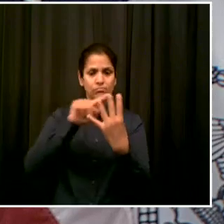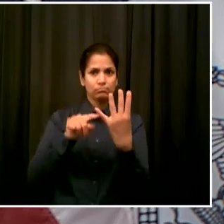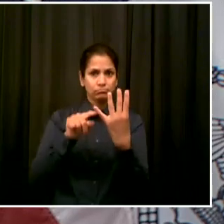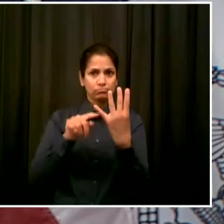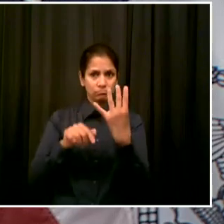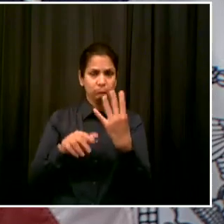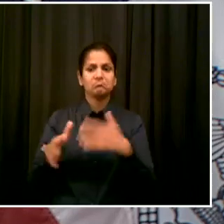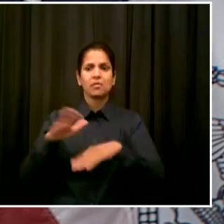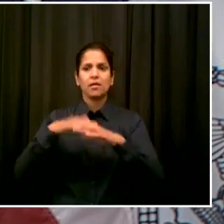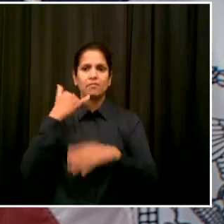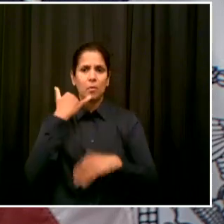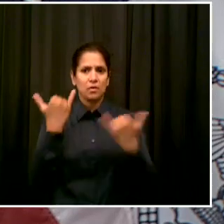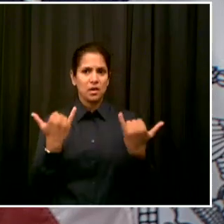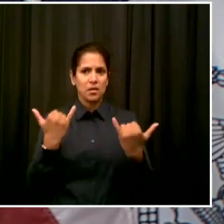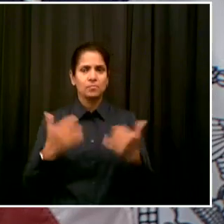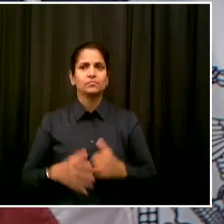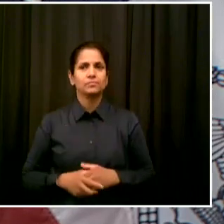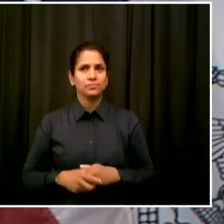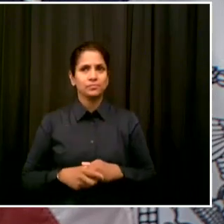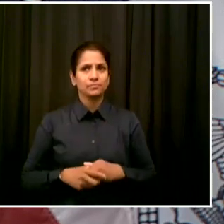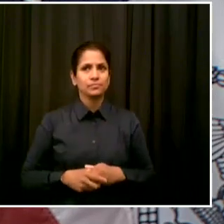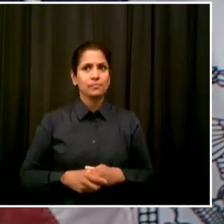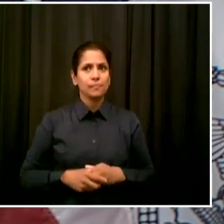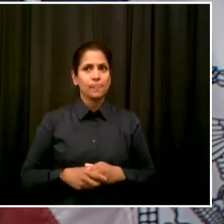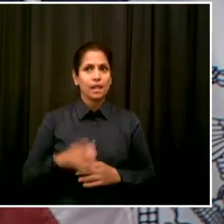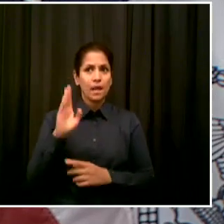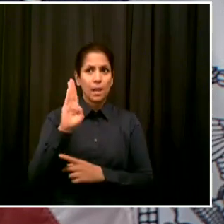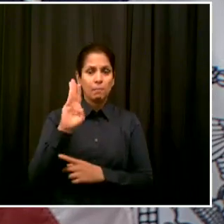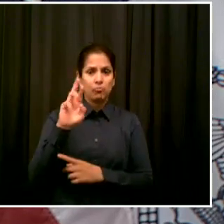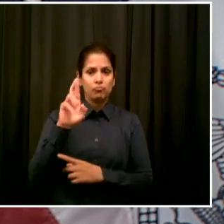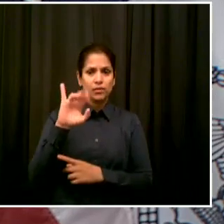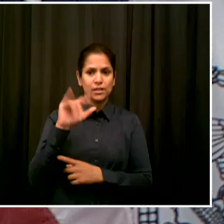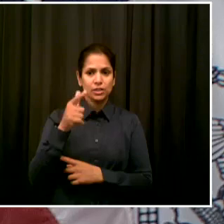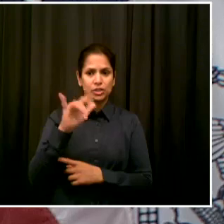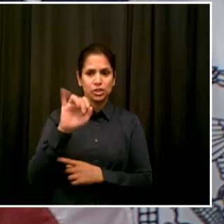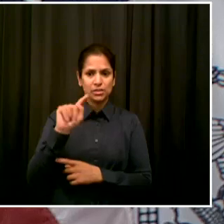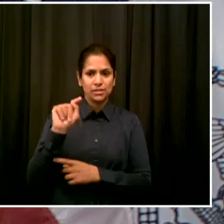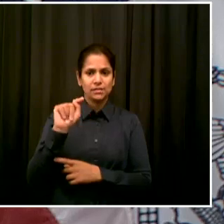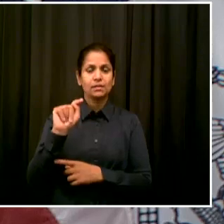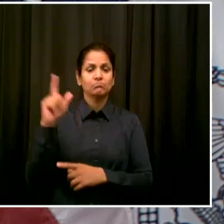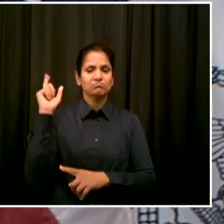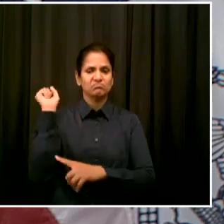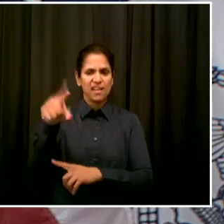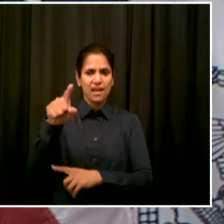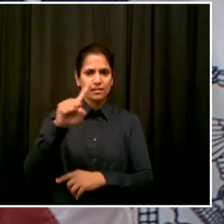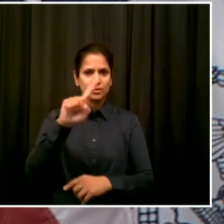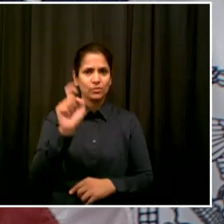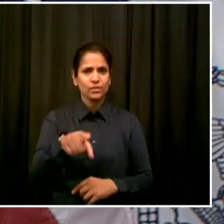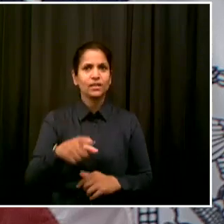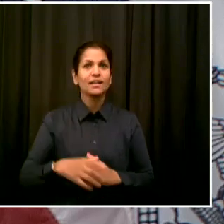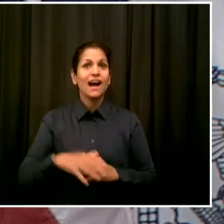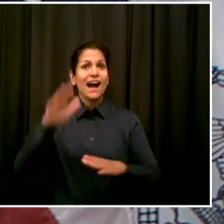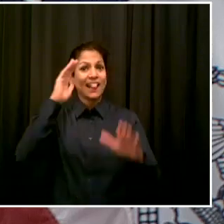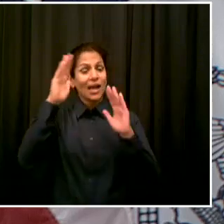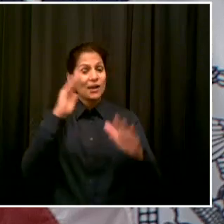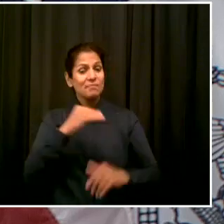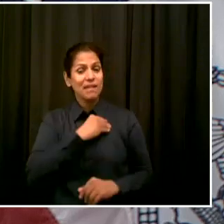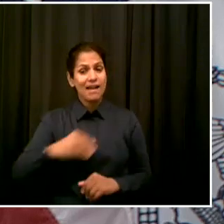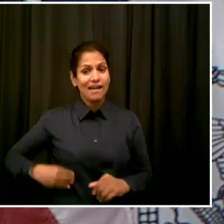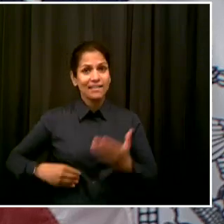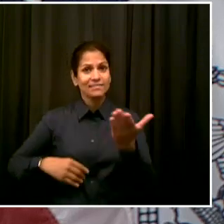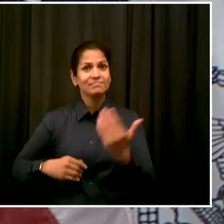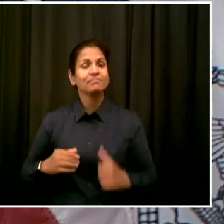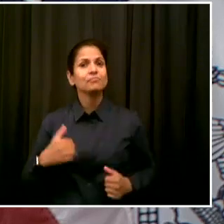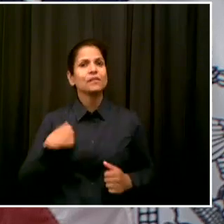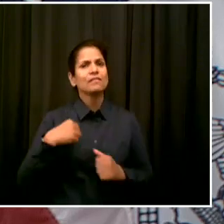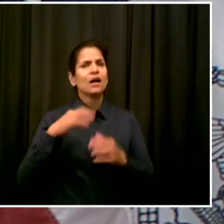Good morning, everybody. Hey, Bridget. Mr. Mayor, I wanted to follow up on some of the education announcements from this week first.